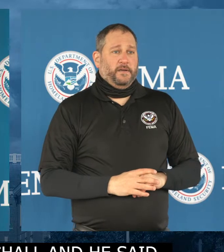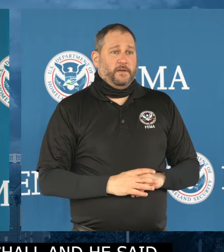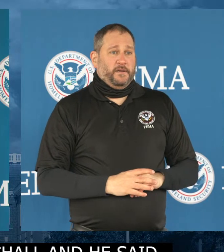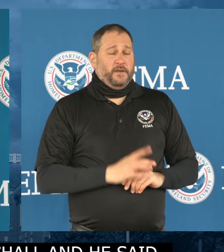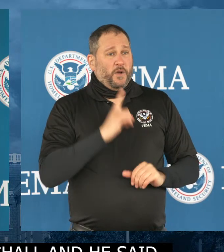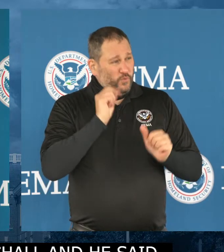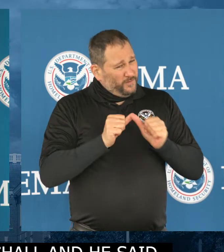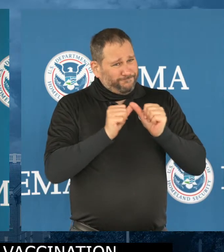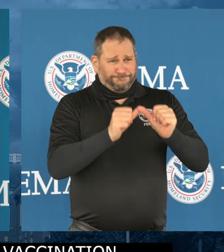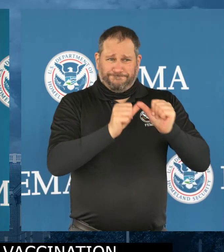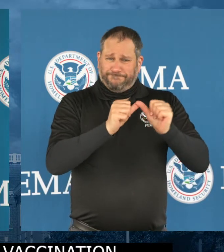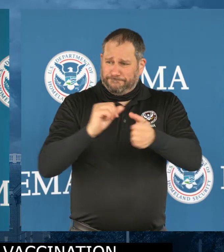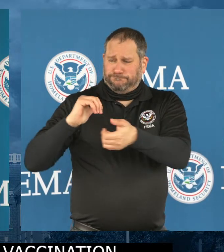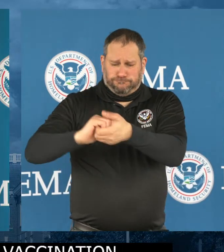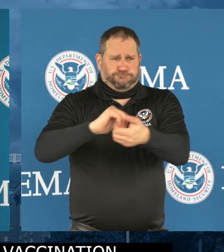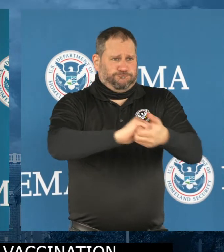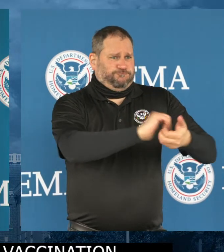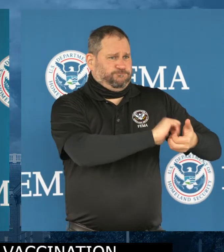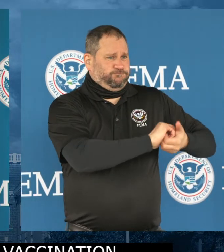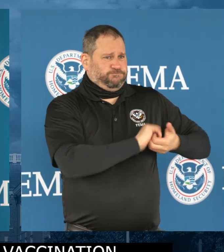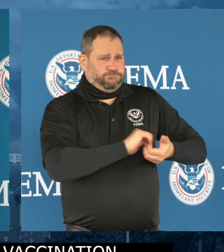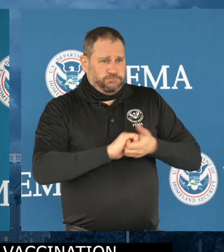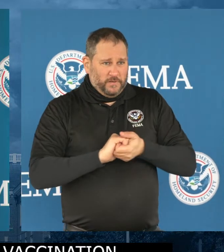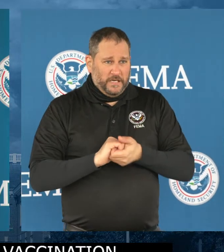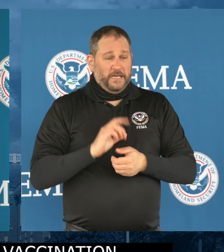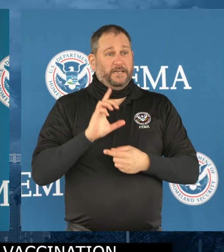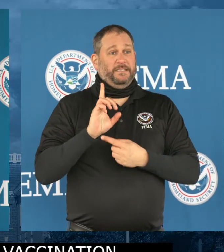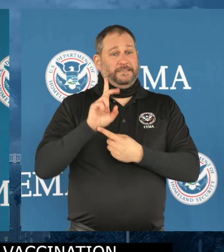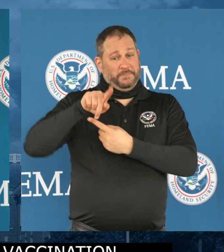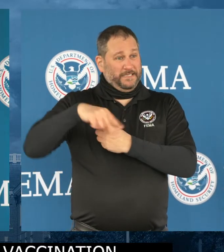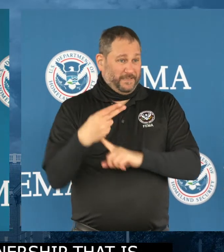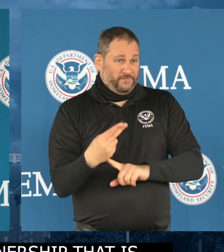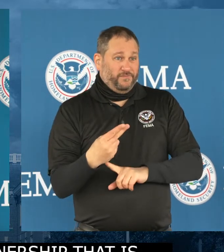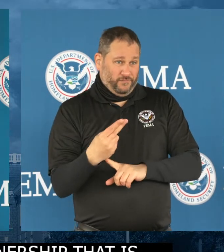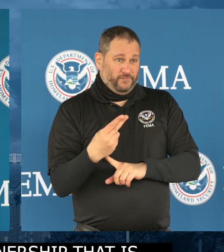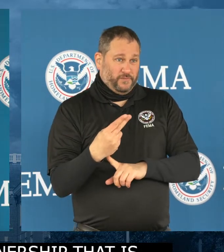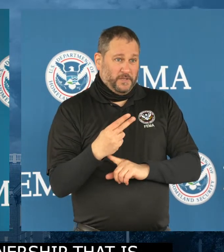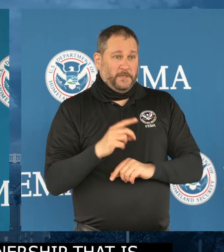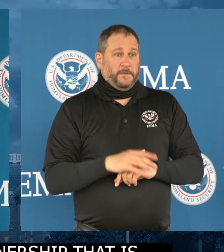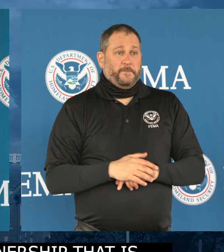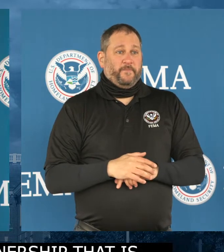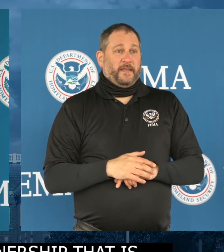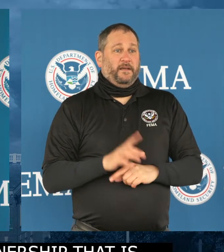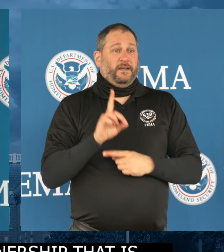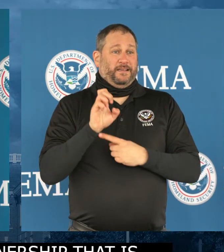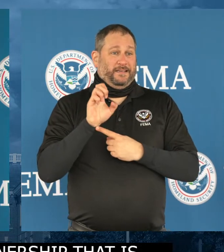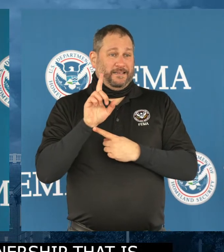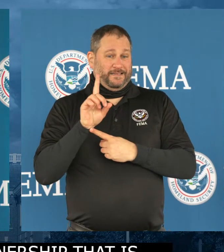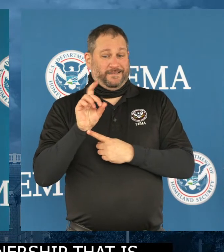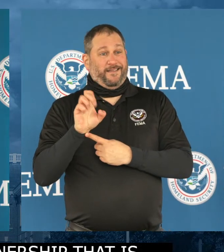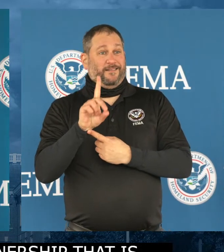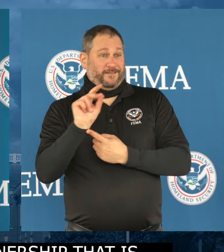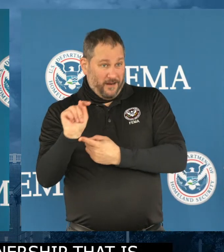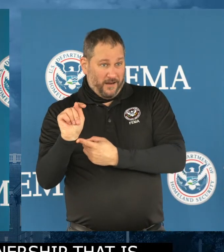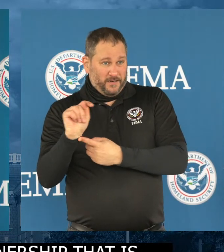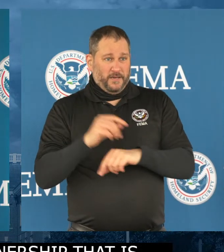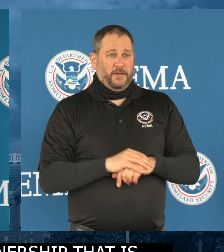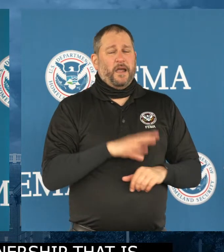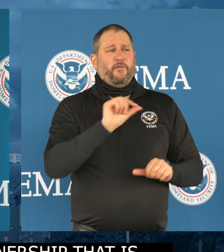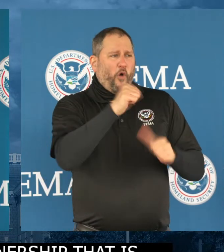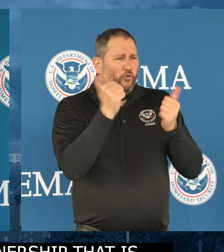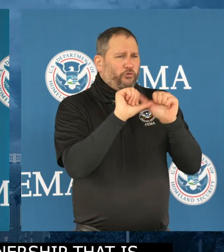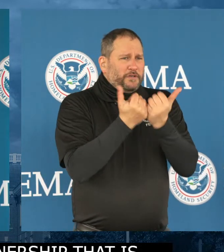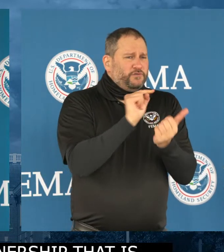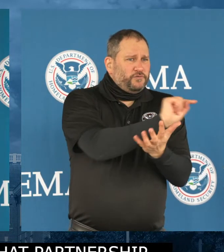working with Department of Public Health, DelDOT, and all the other agencies of Delaware to build this event and make